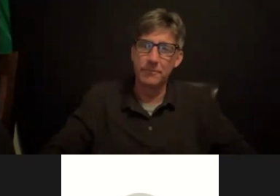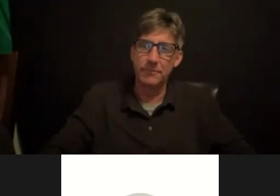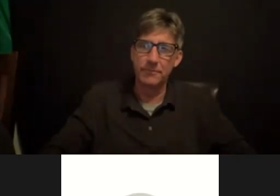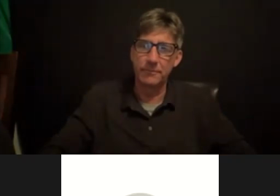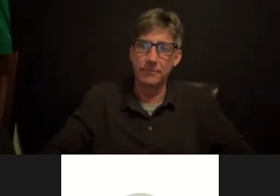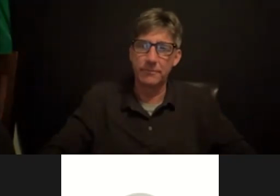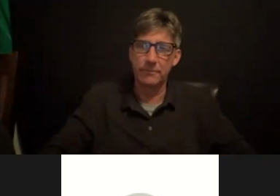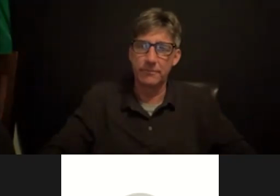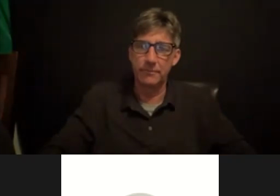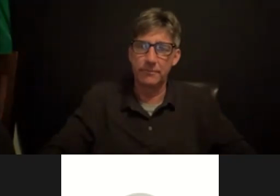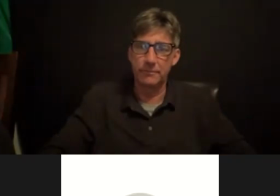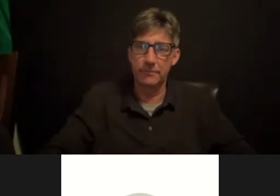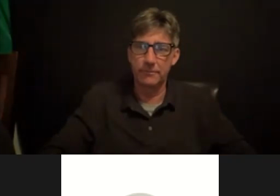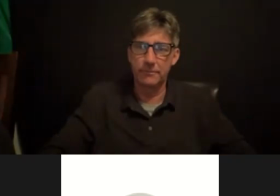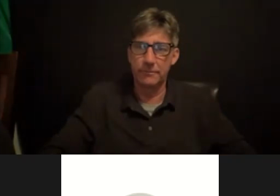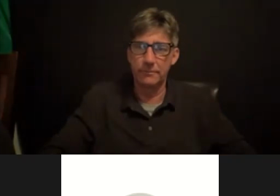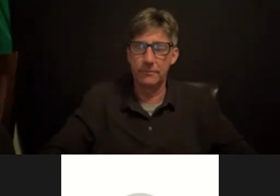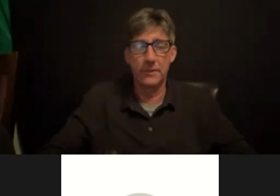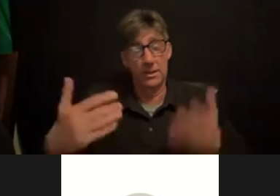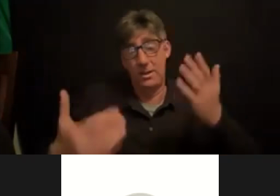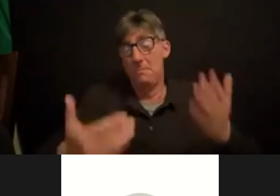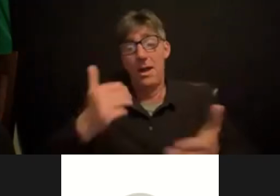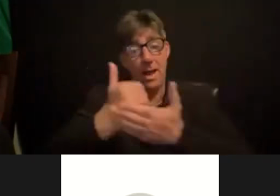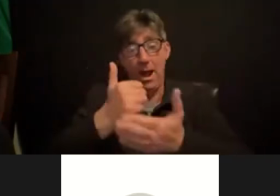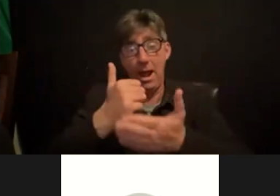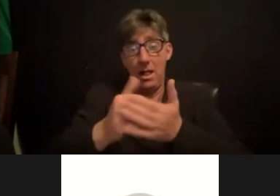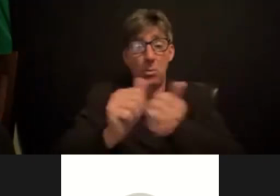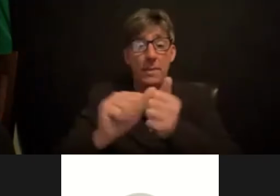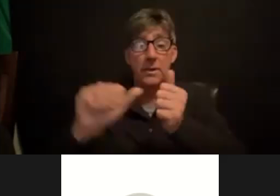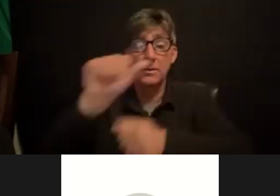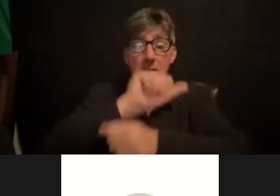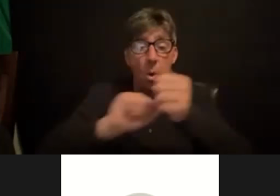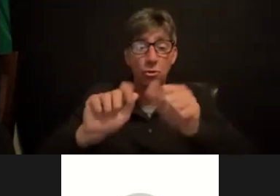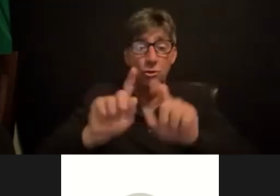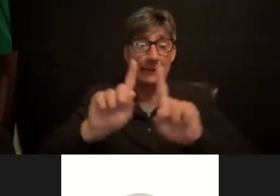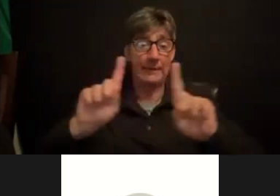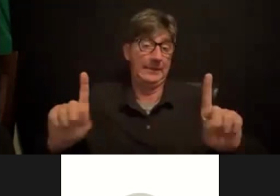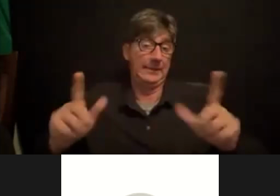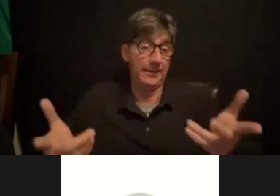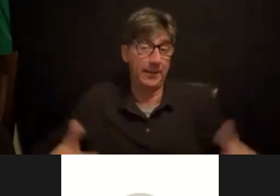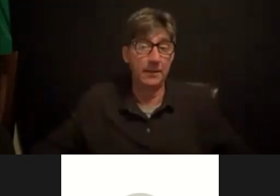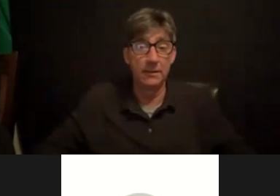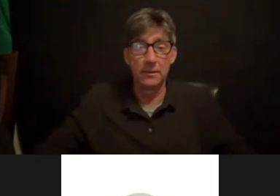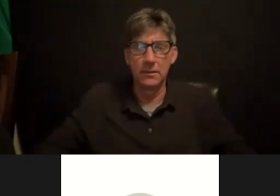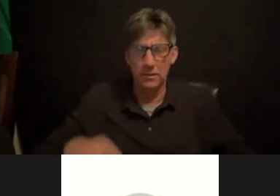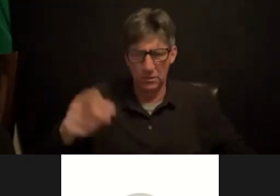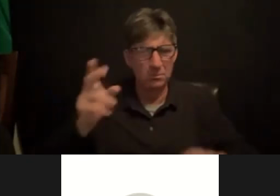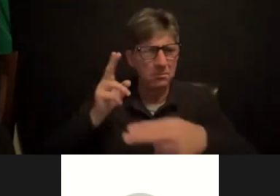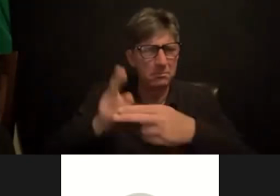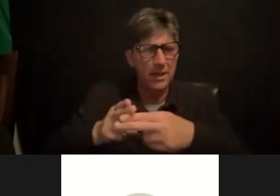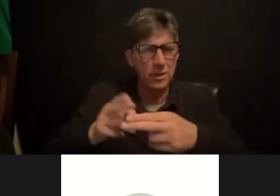Because that might also help with social distancing. I think you did mention about an express train, I believe,